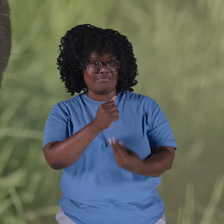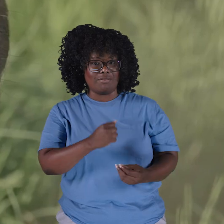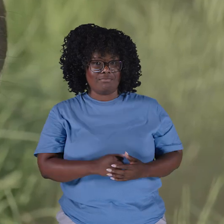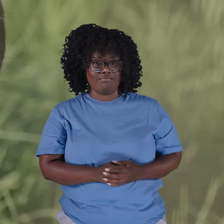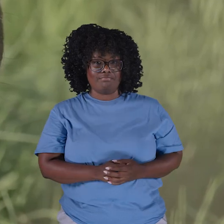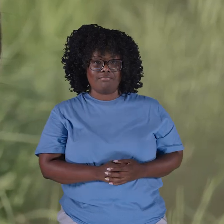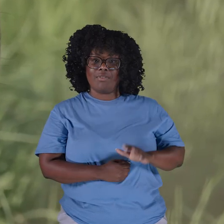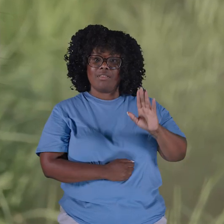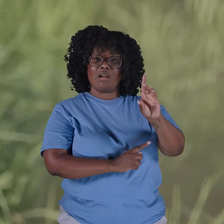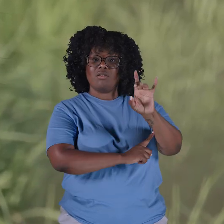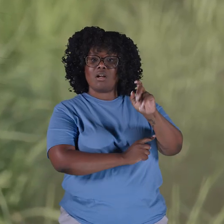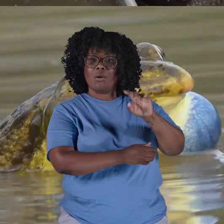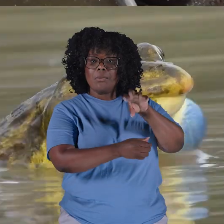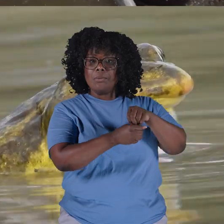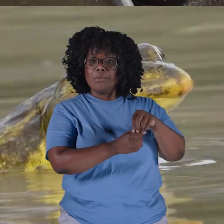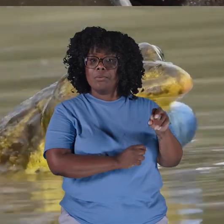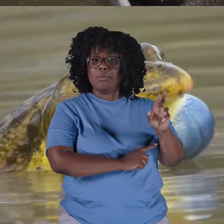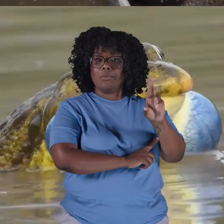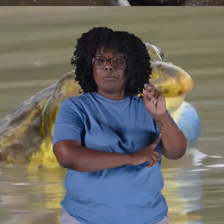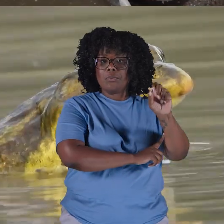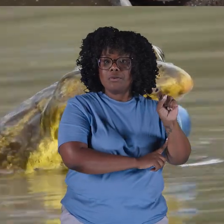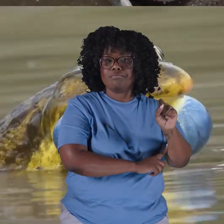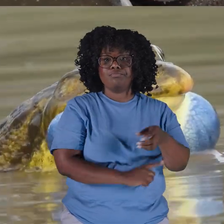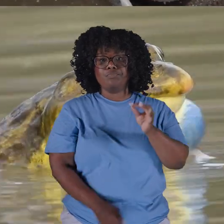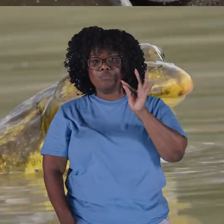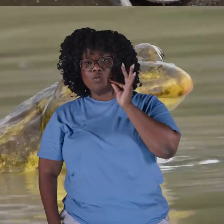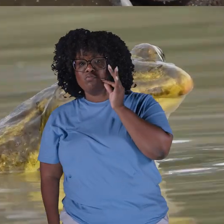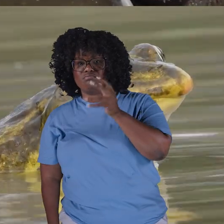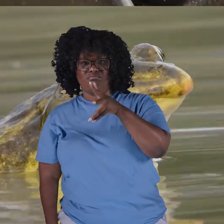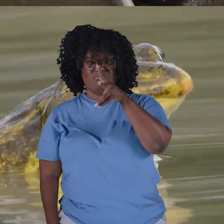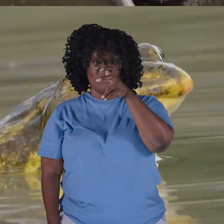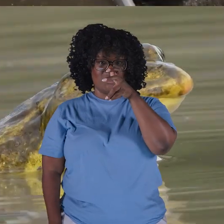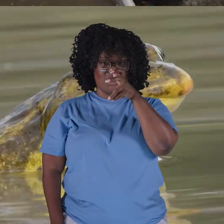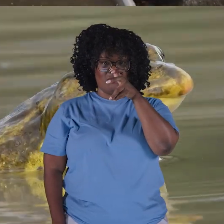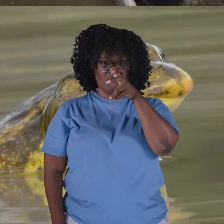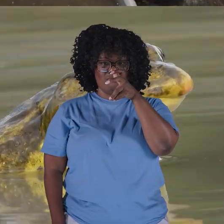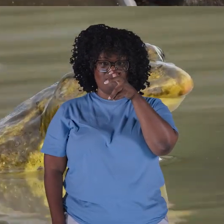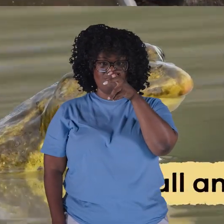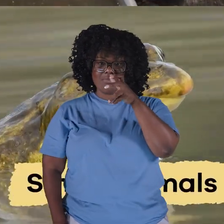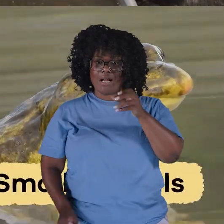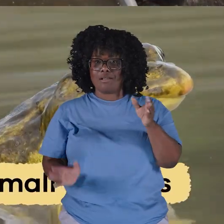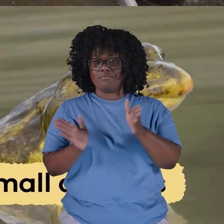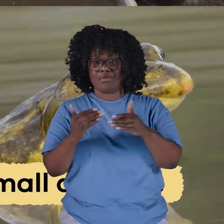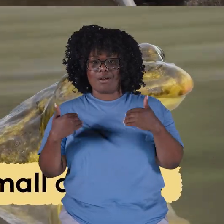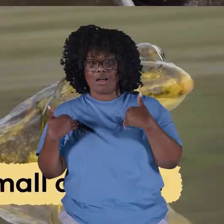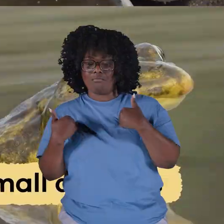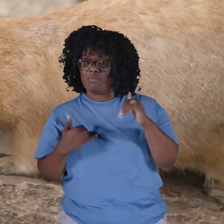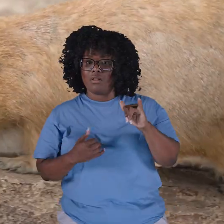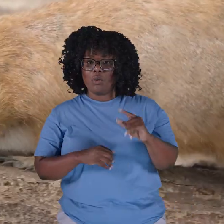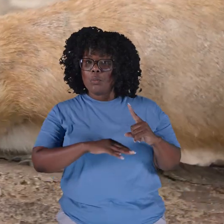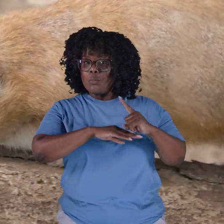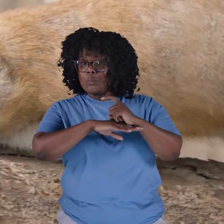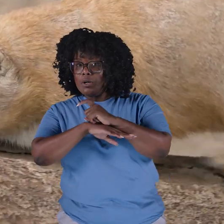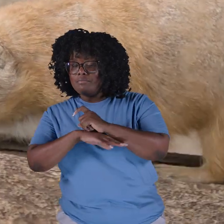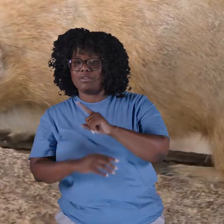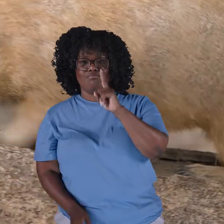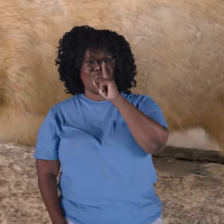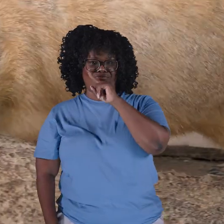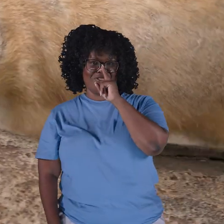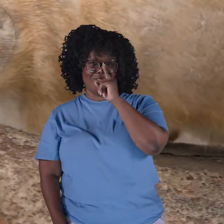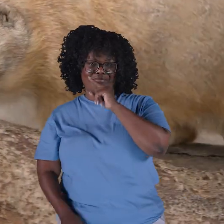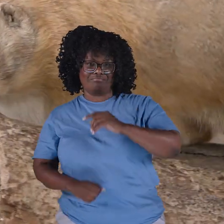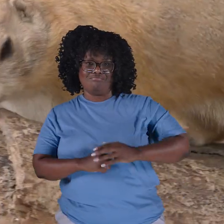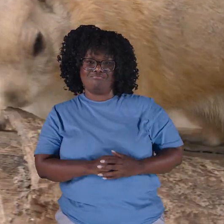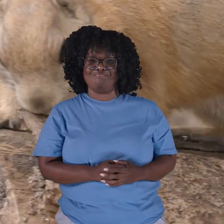Their diet includes roots, fruits, insects, and small animals like worms